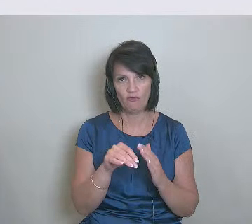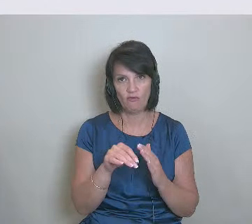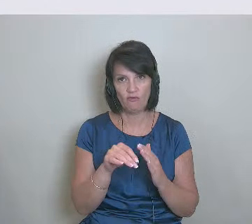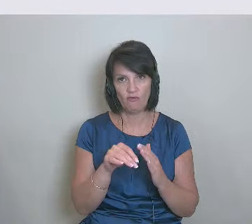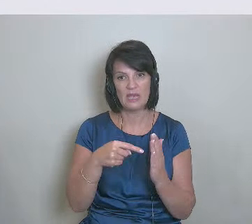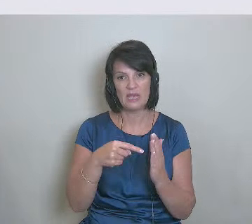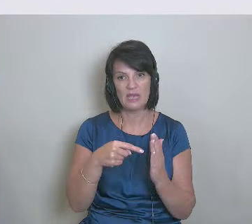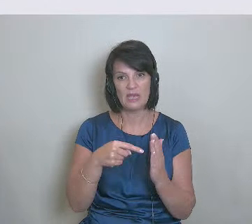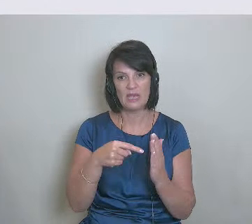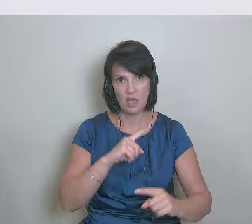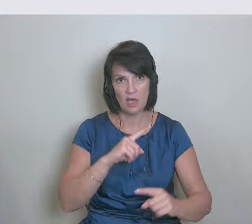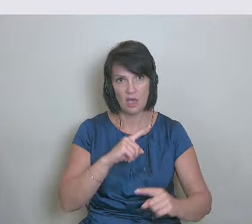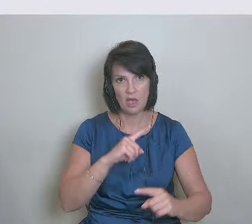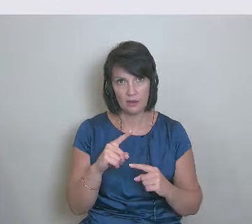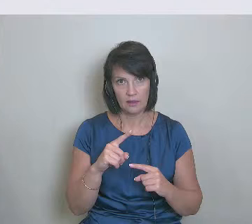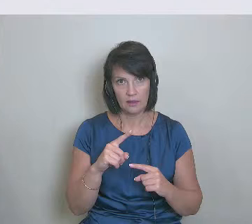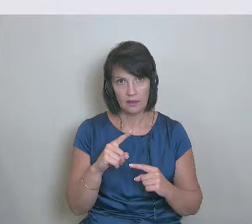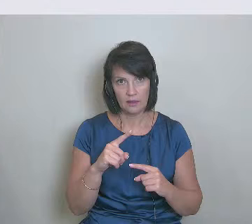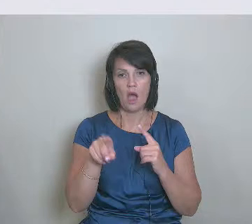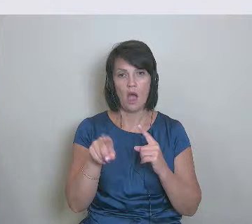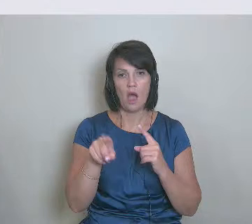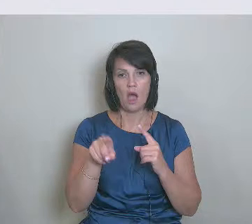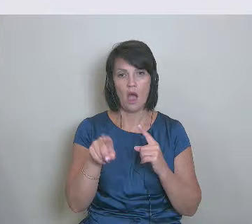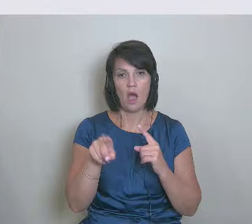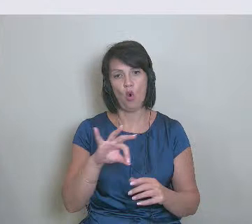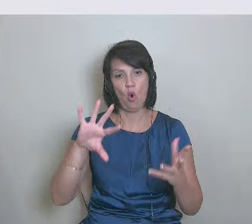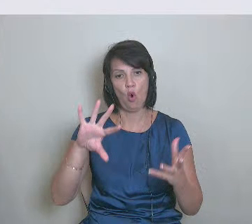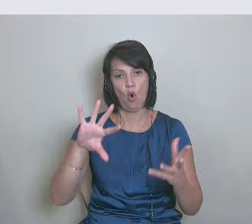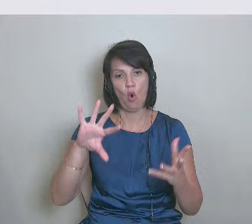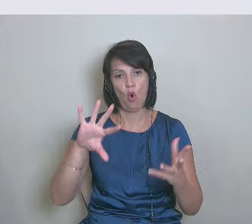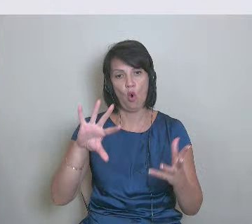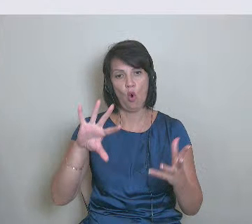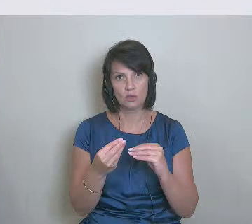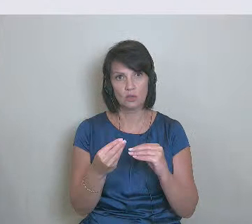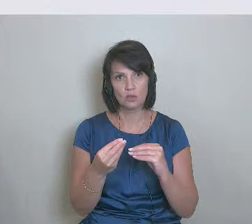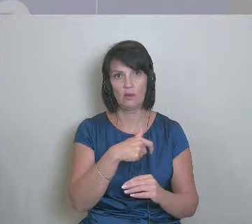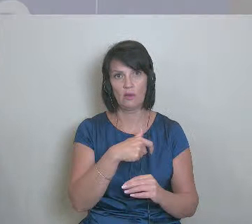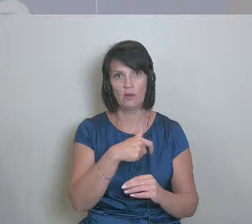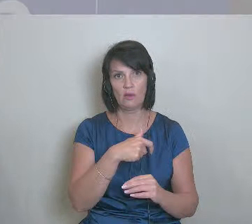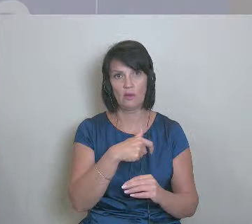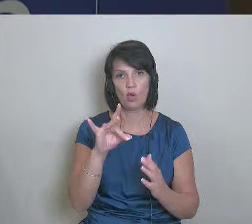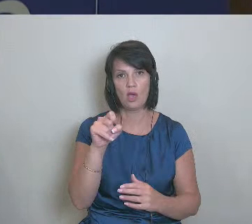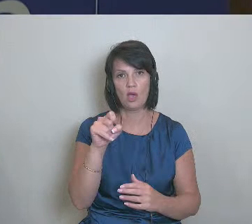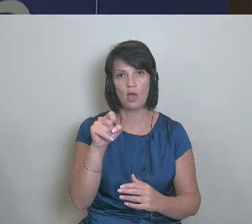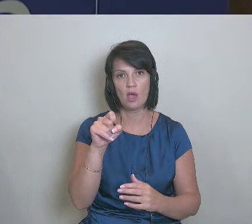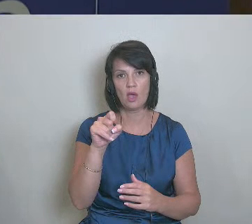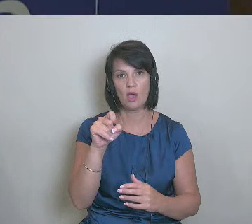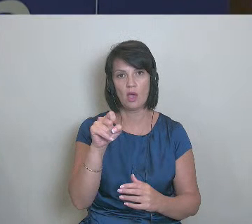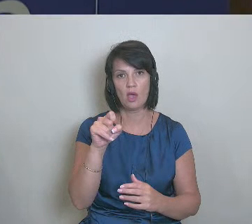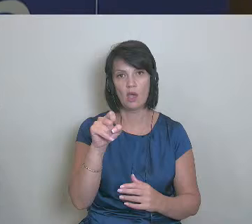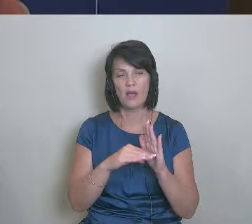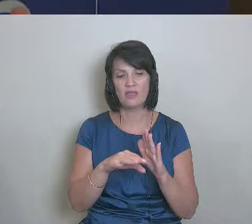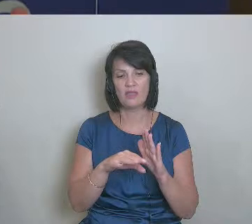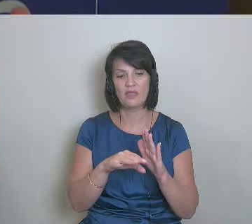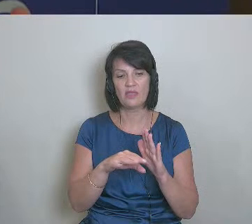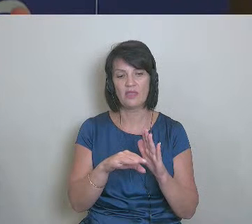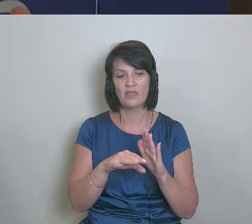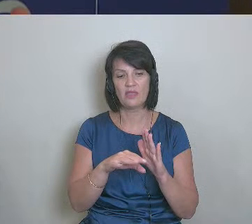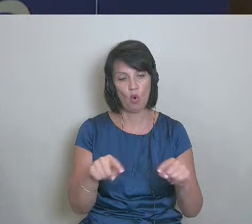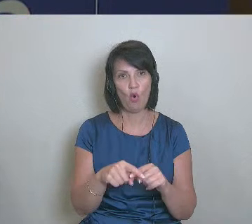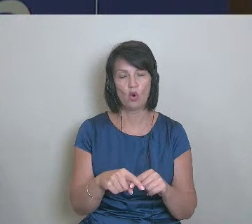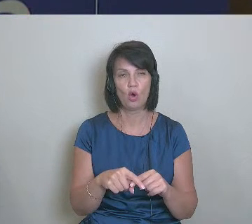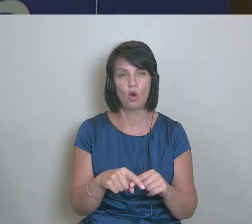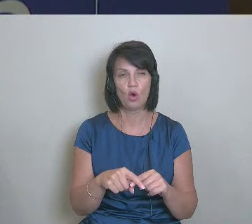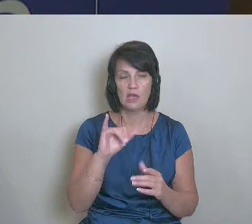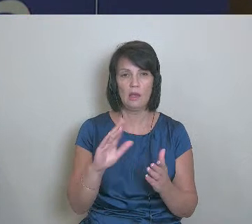on the results of the elections of the councillors of the city council, or the results of